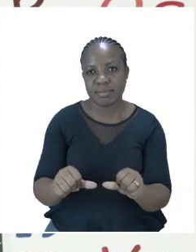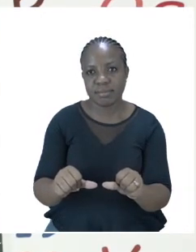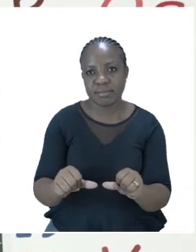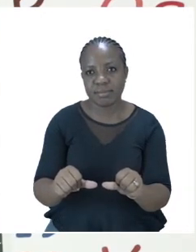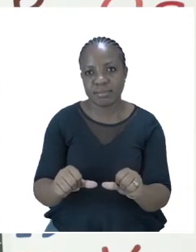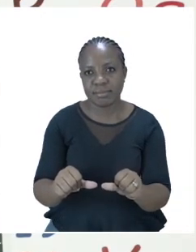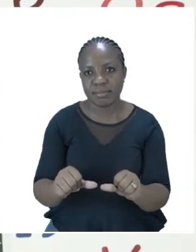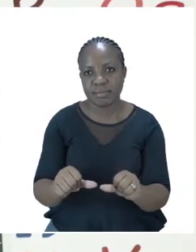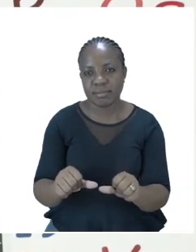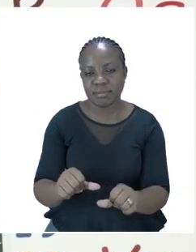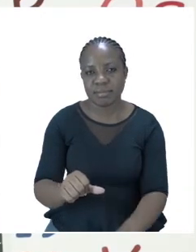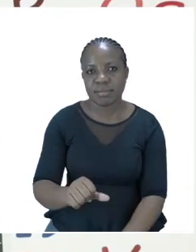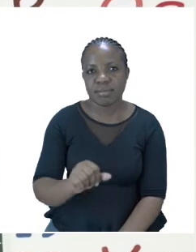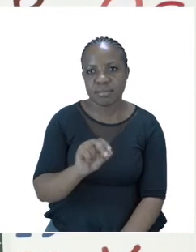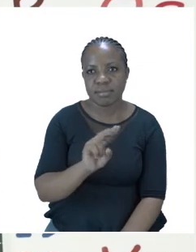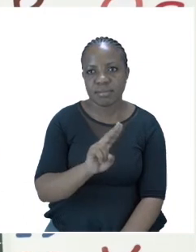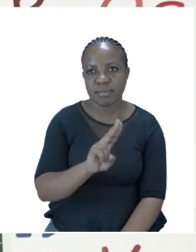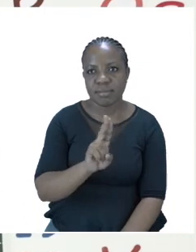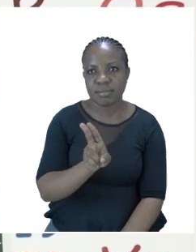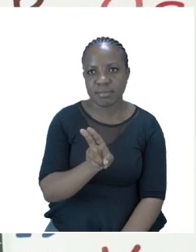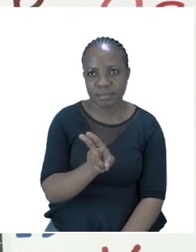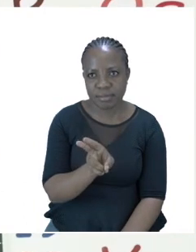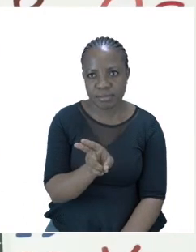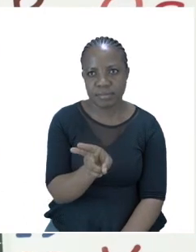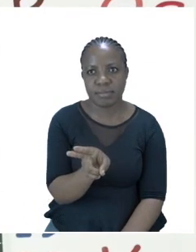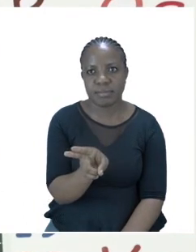letter H, also known as